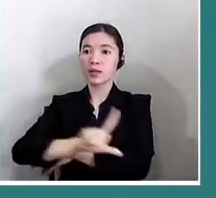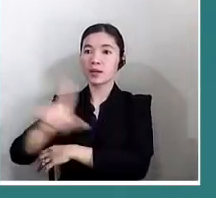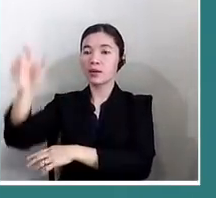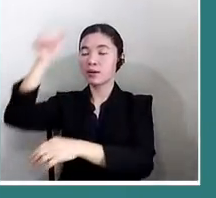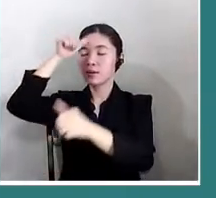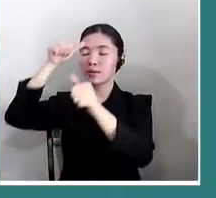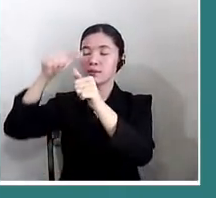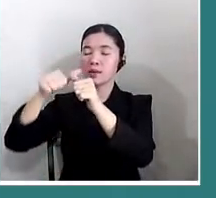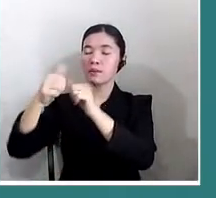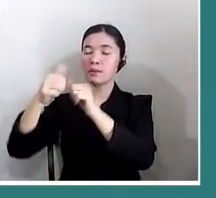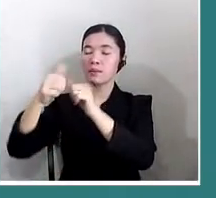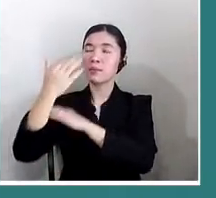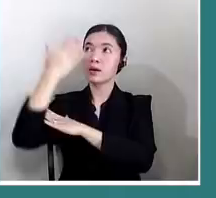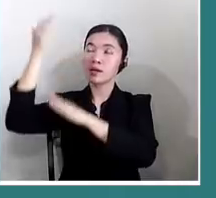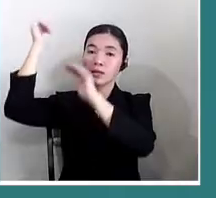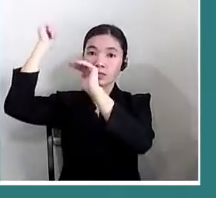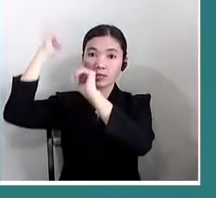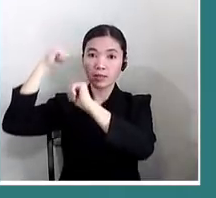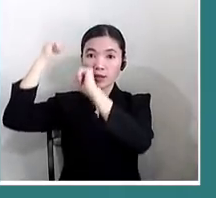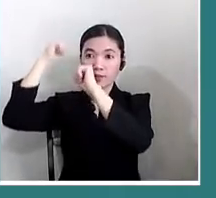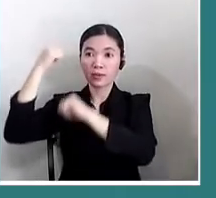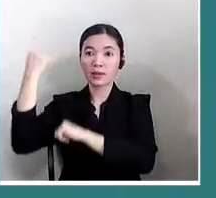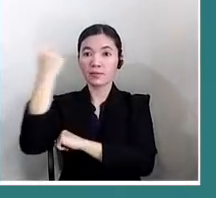remembers His covenant